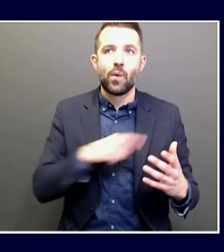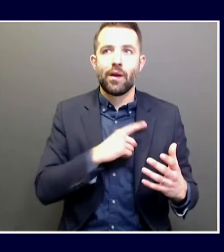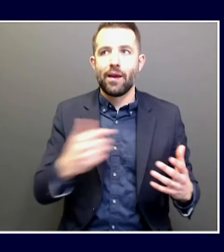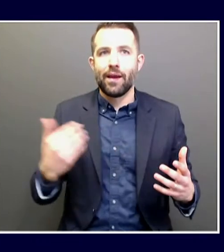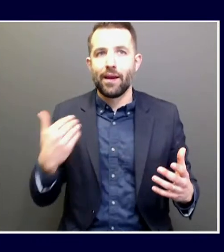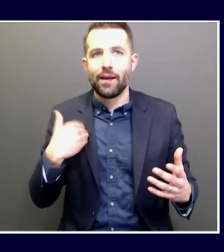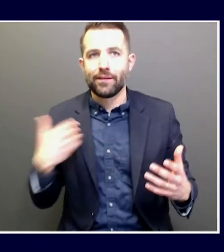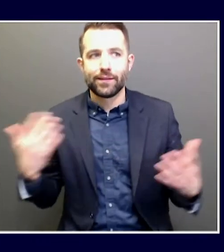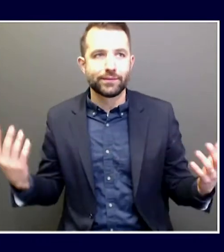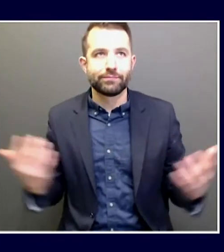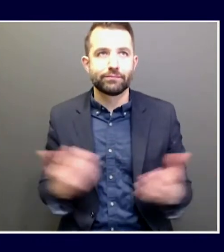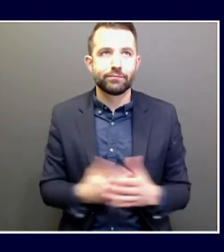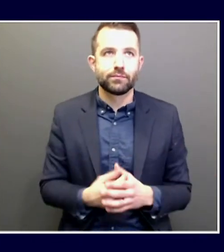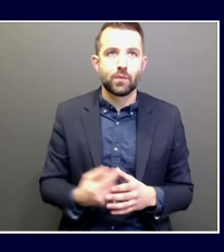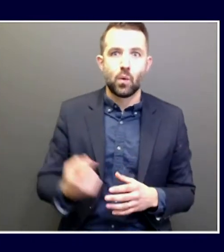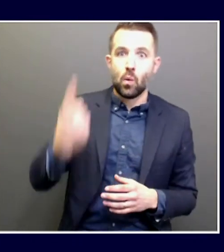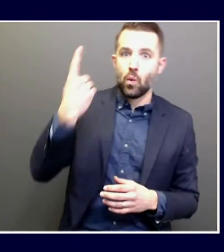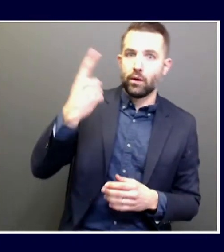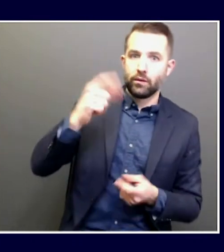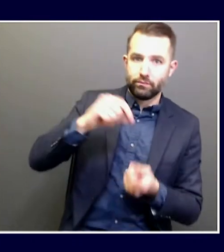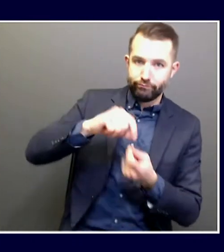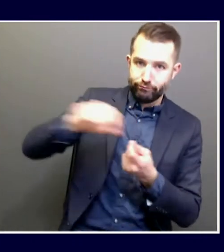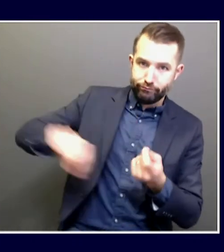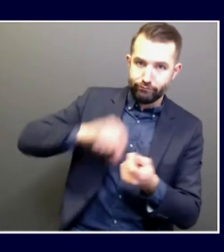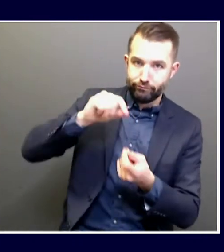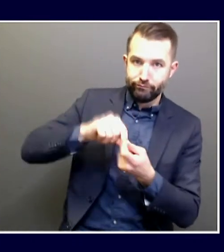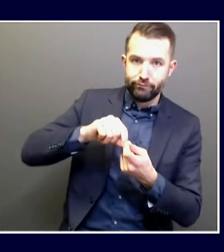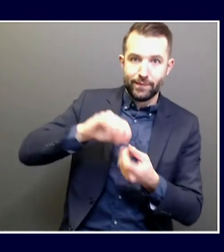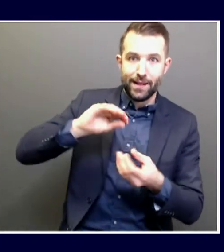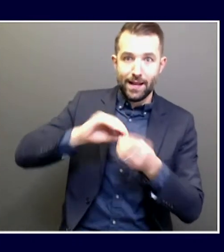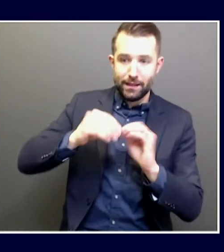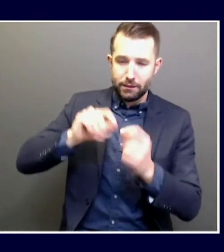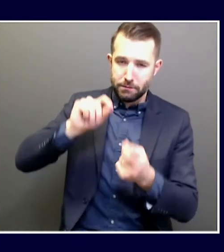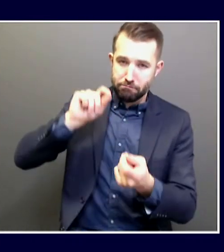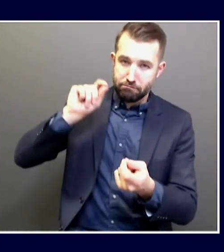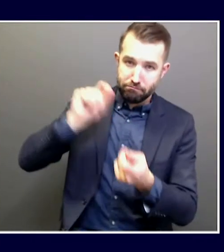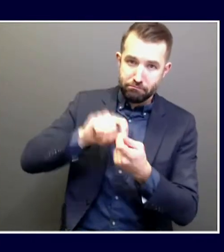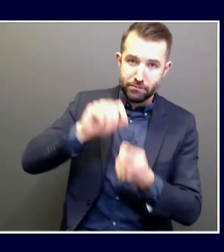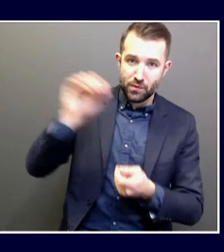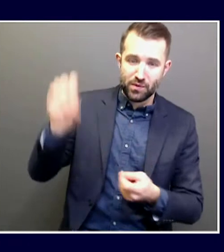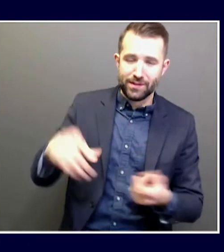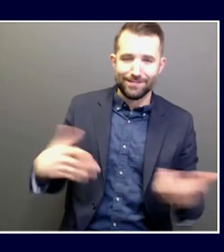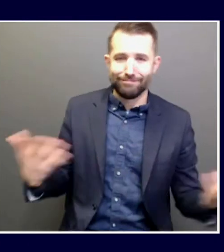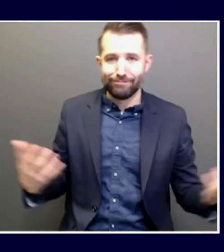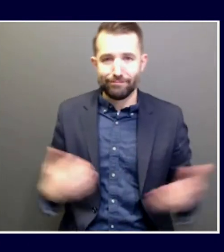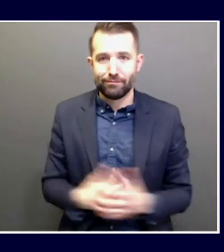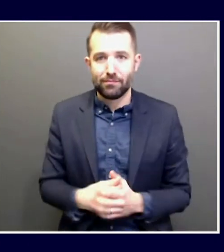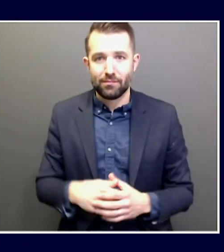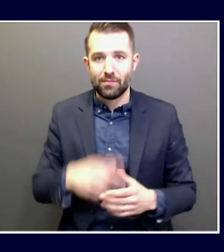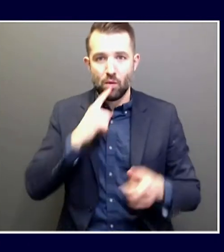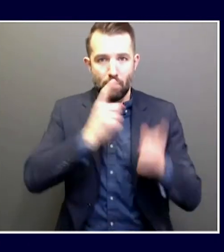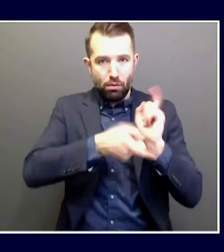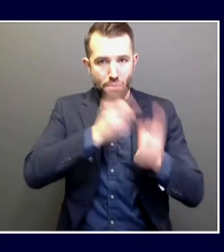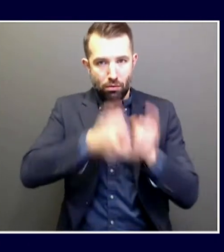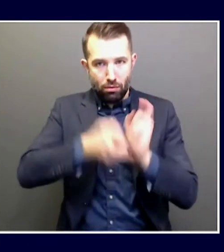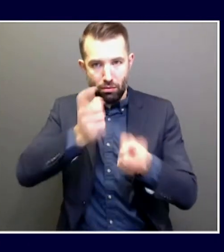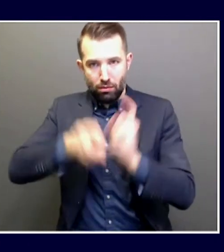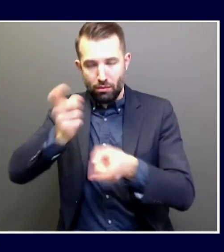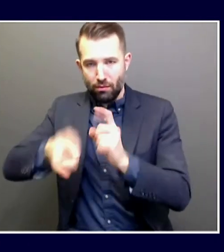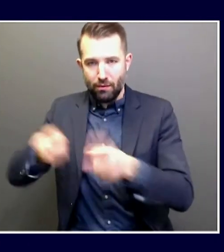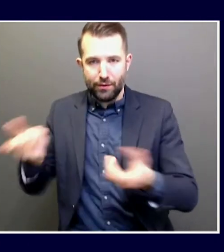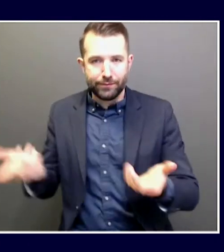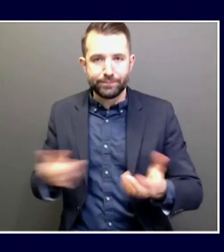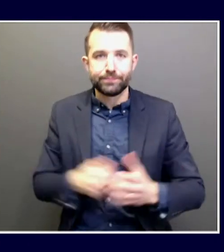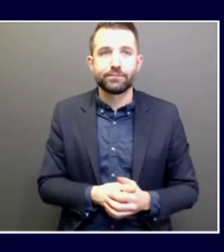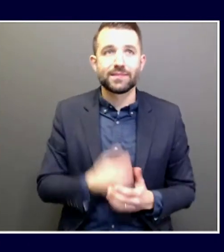sign on the wall that tells us exactly what that percentage is. Right. It changes, and we use a variety of different data sets to look at what the burden